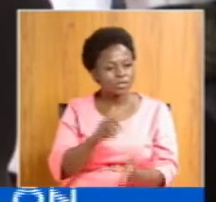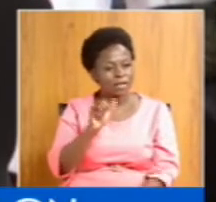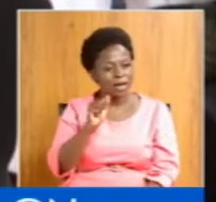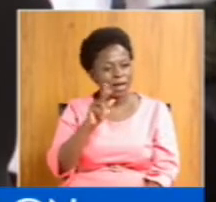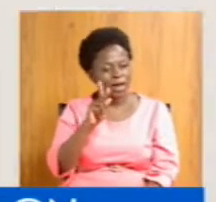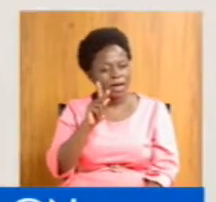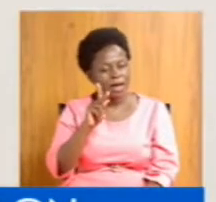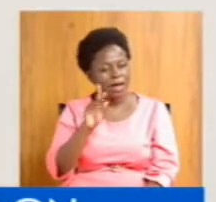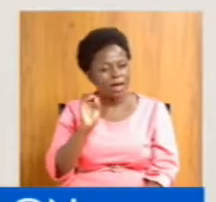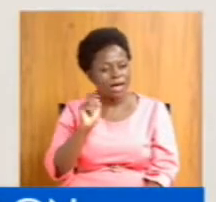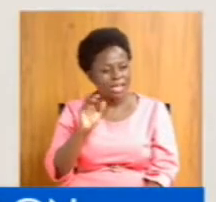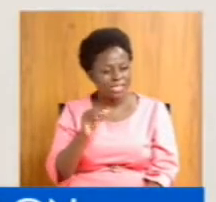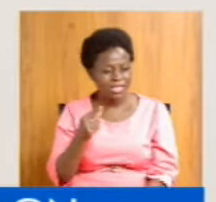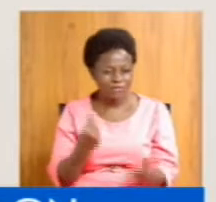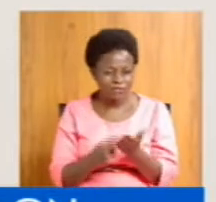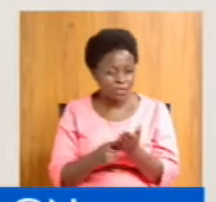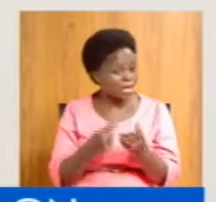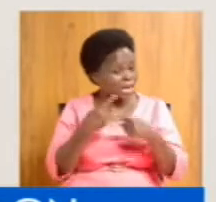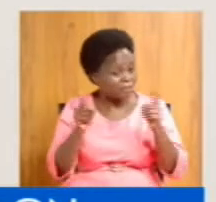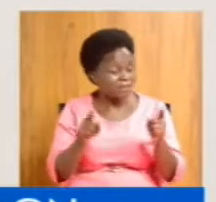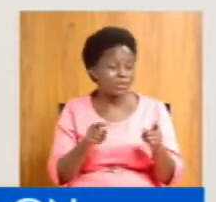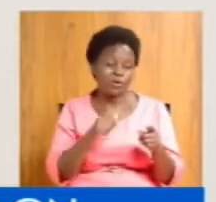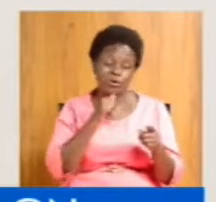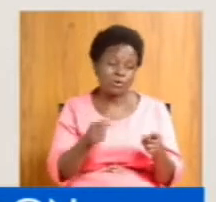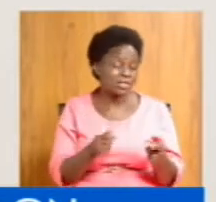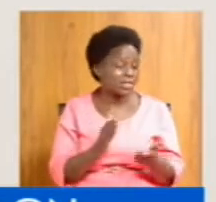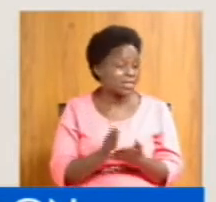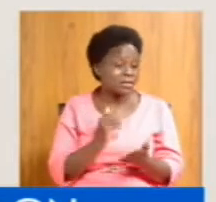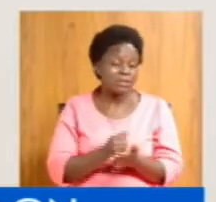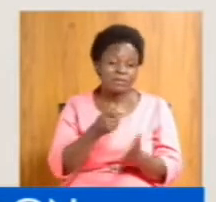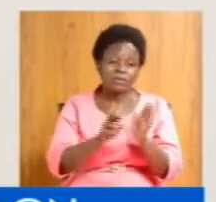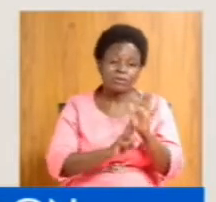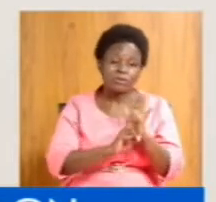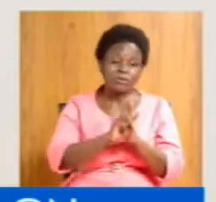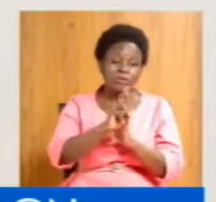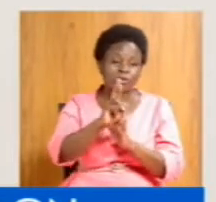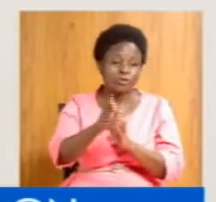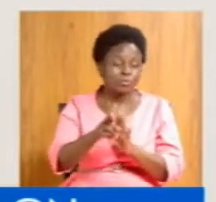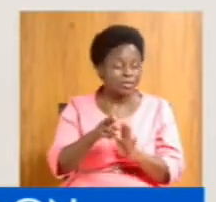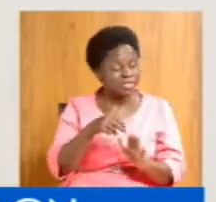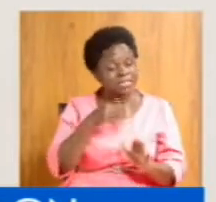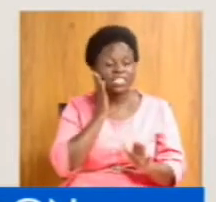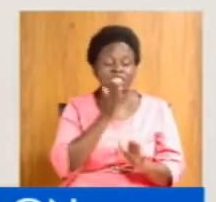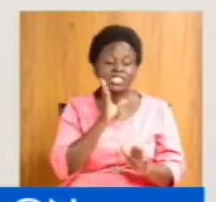Probably you can tell us more if Uganda is an outlier or not. But after all, you represent English-speaking Africa.